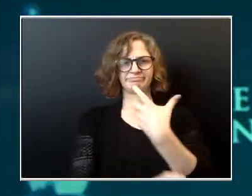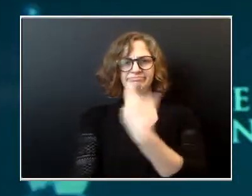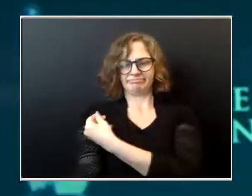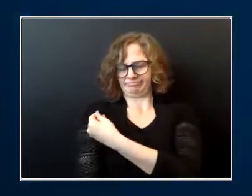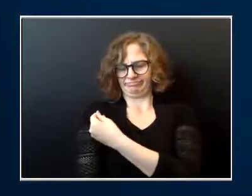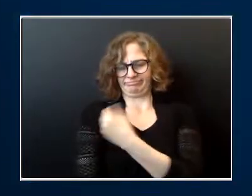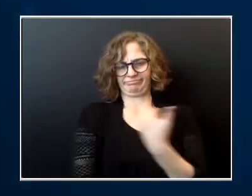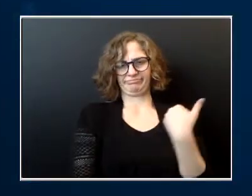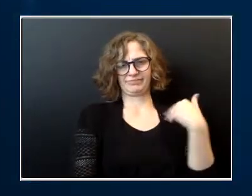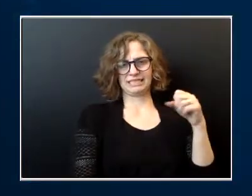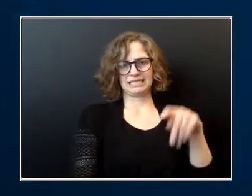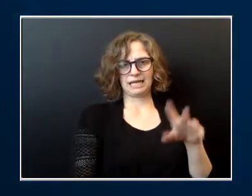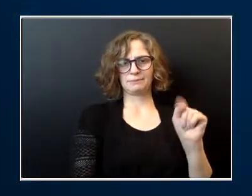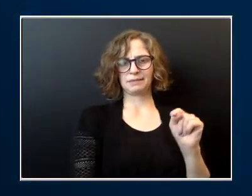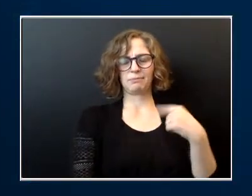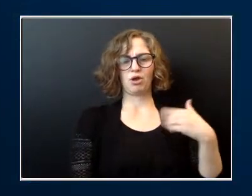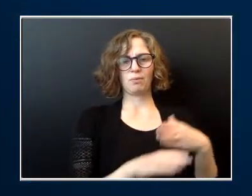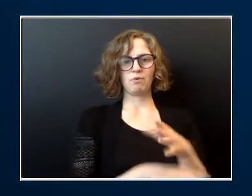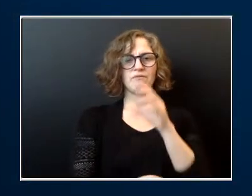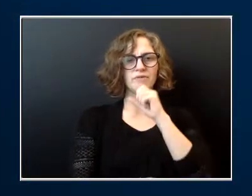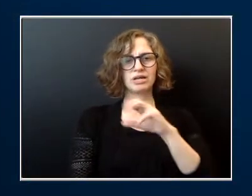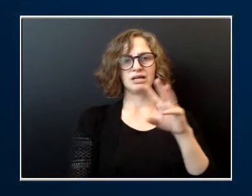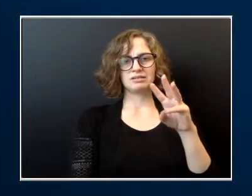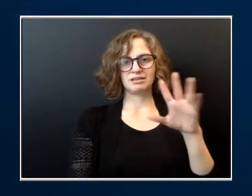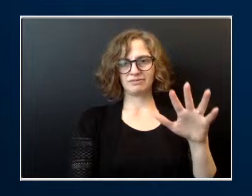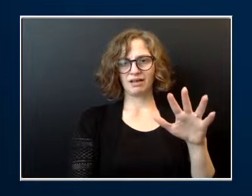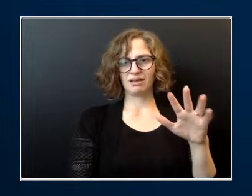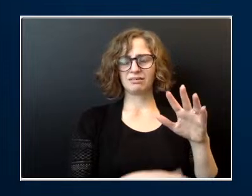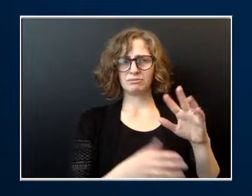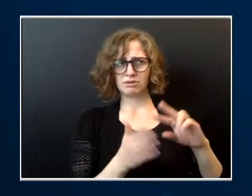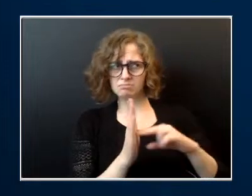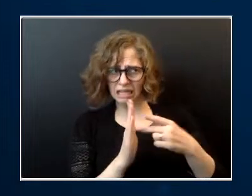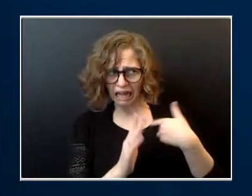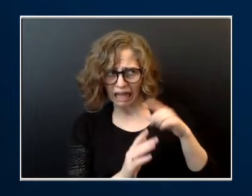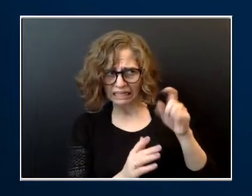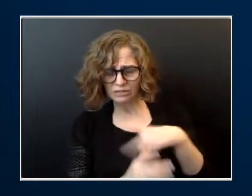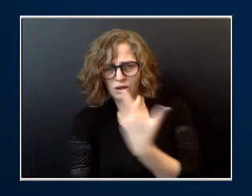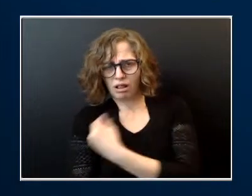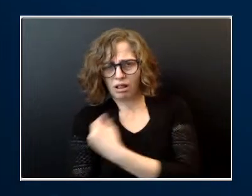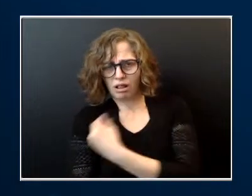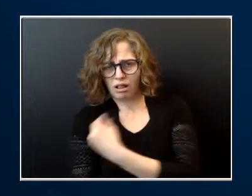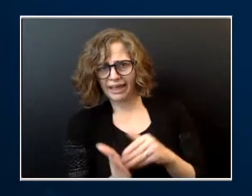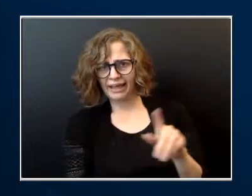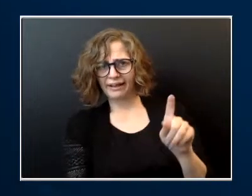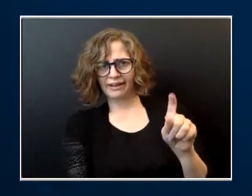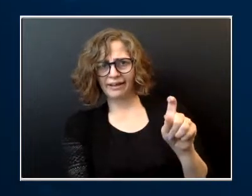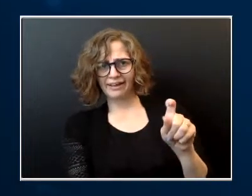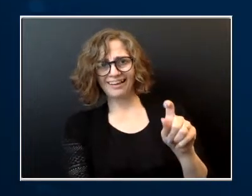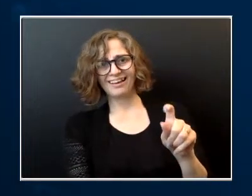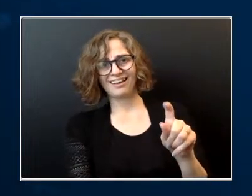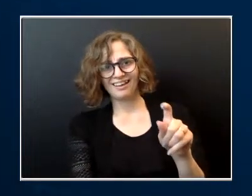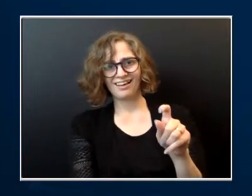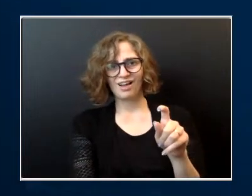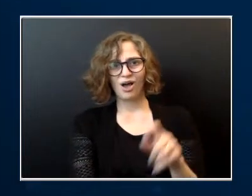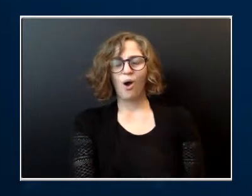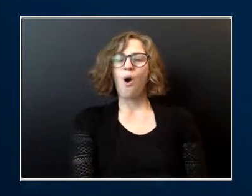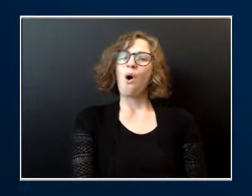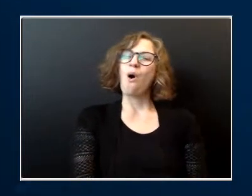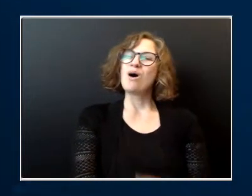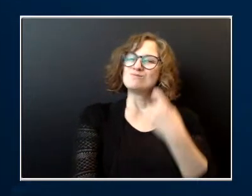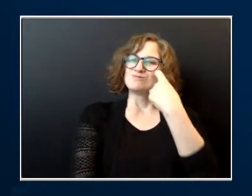over 65. Does that mean I need another shot? Oh, Hawkeye, they just changed the recommendations here